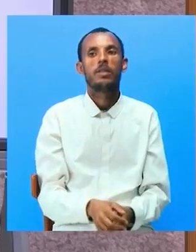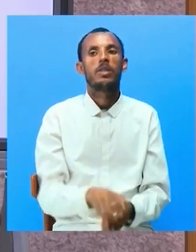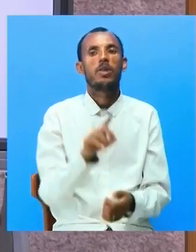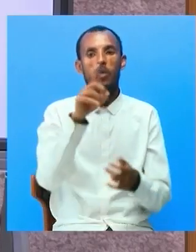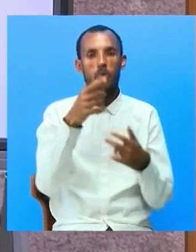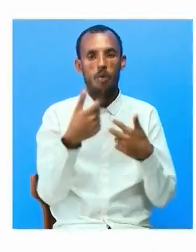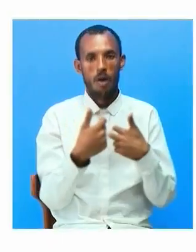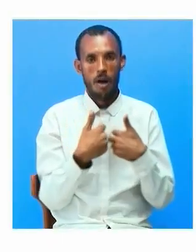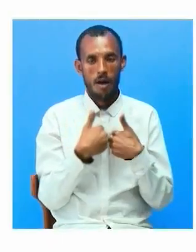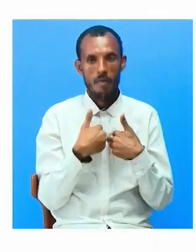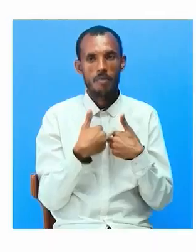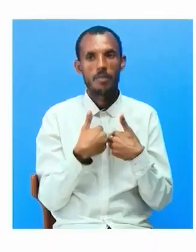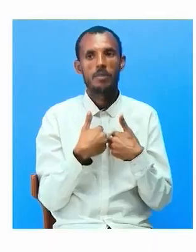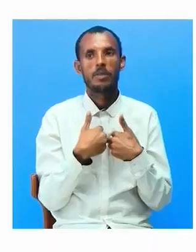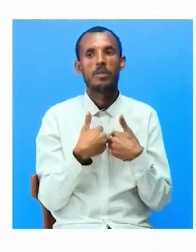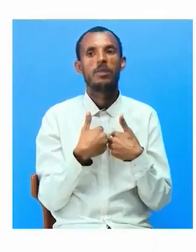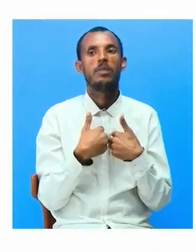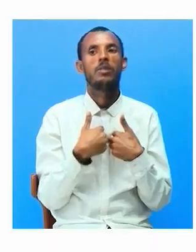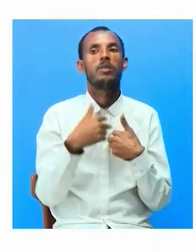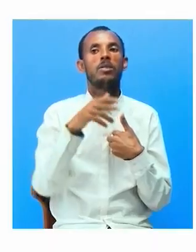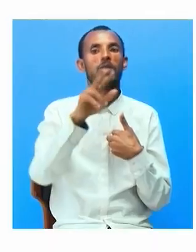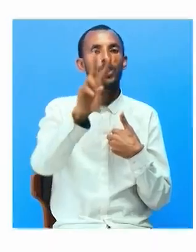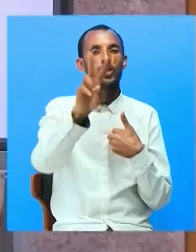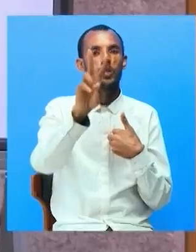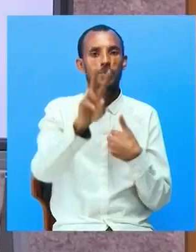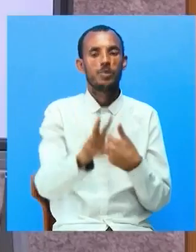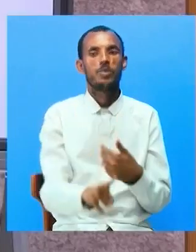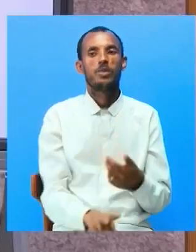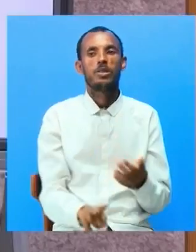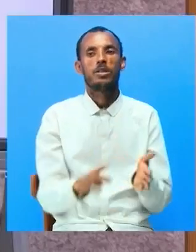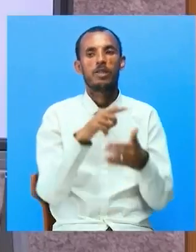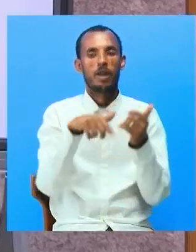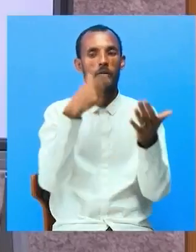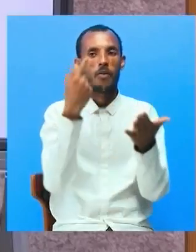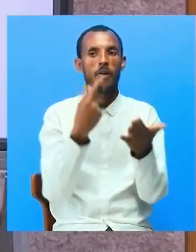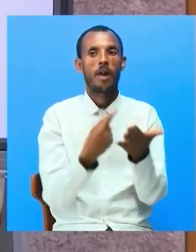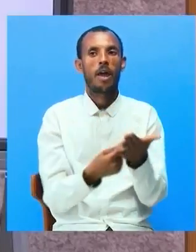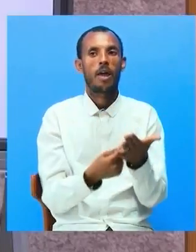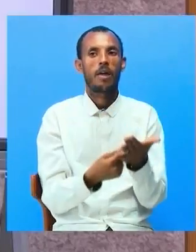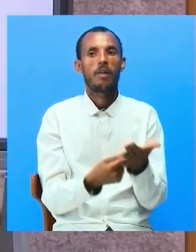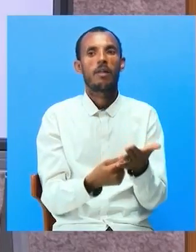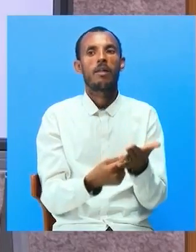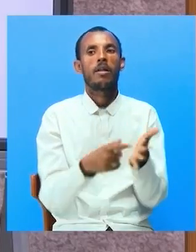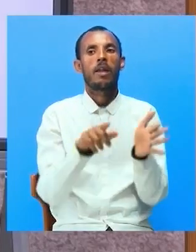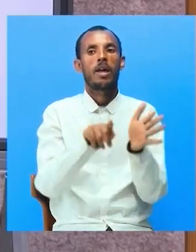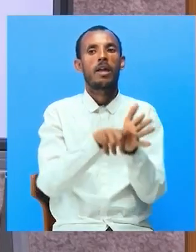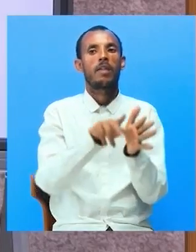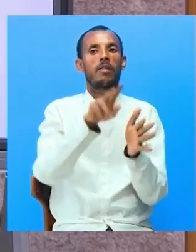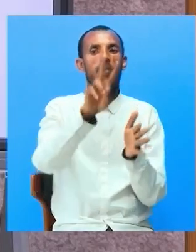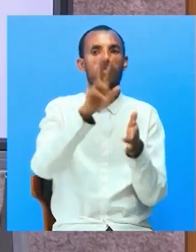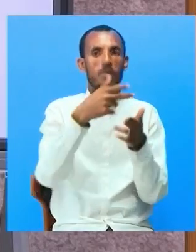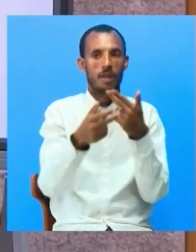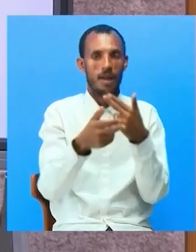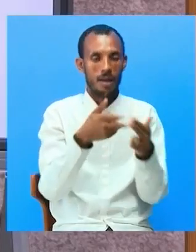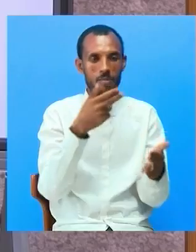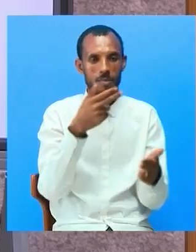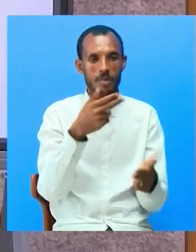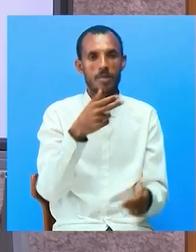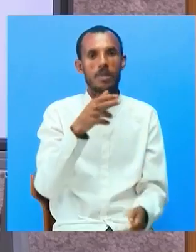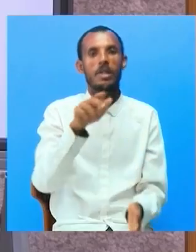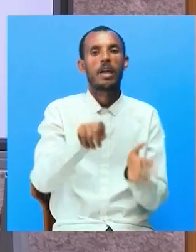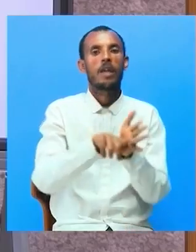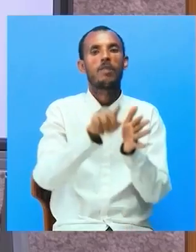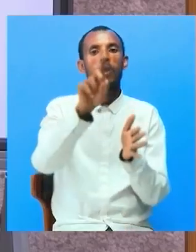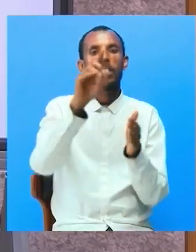have, following the pattern, you have 2. Therefore, here, -2 times